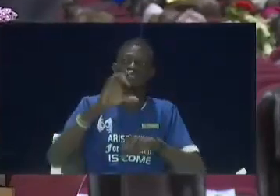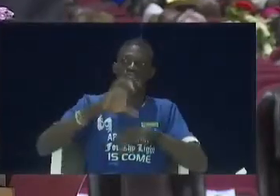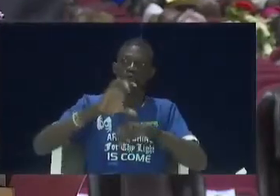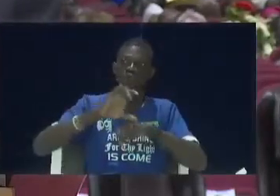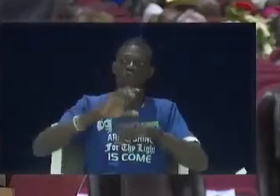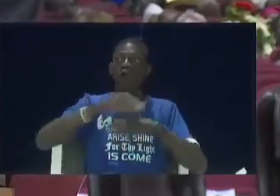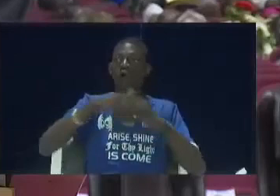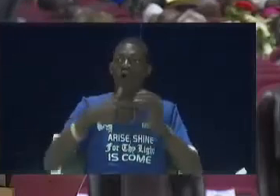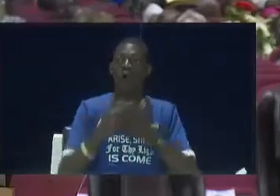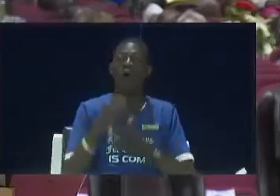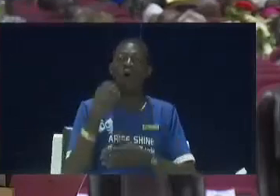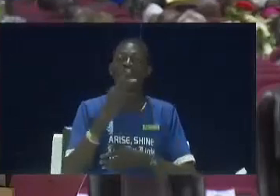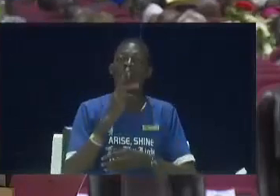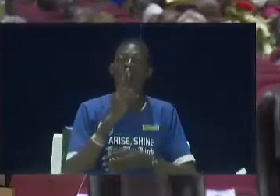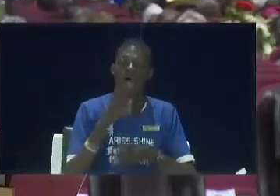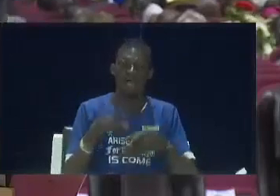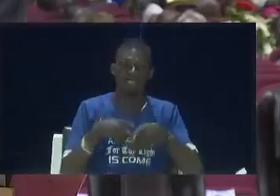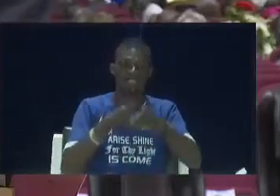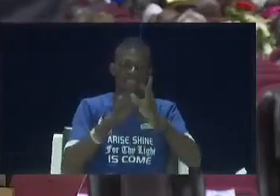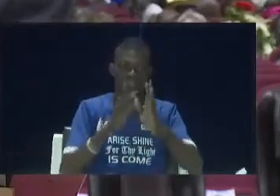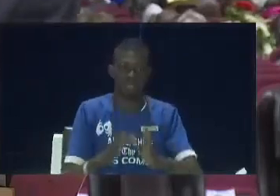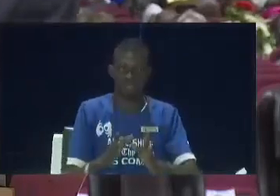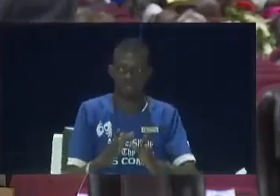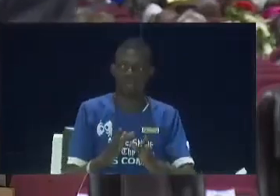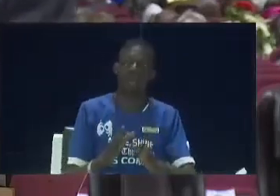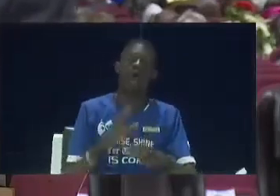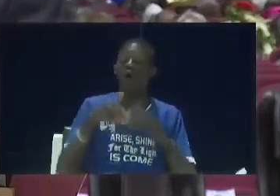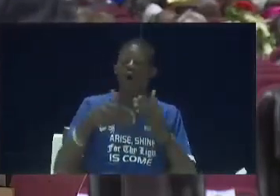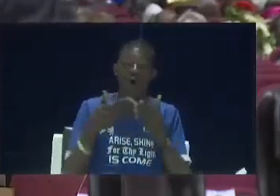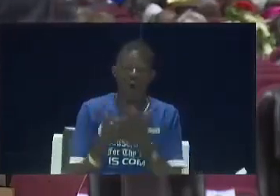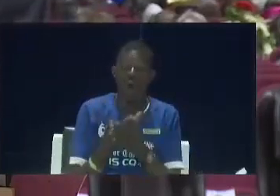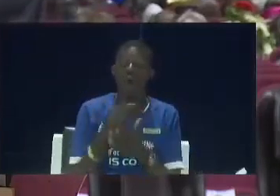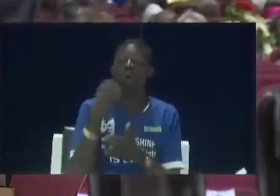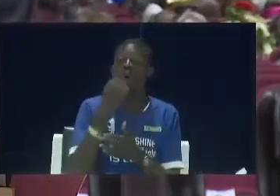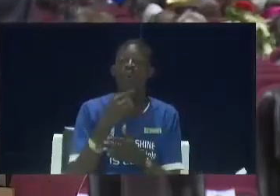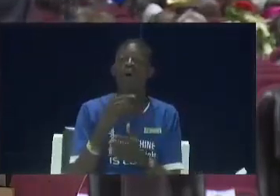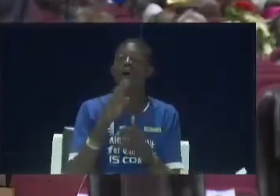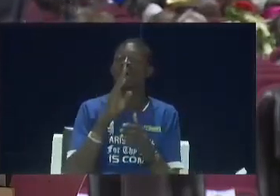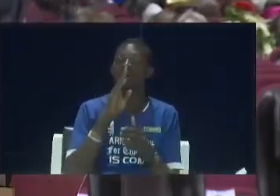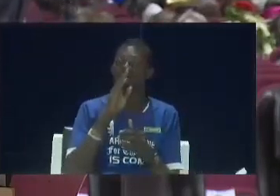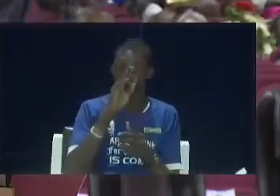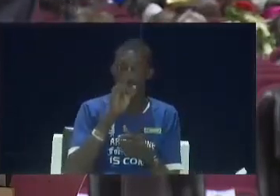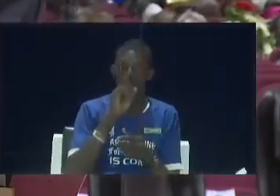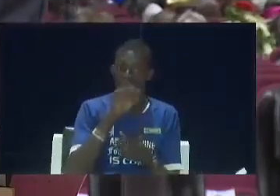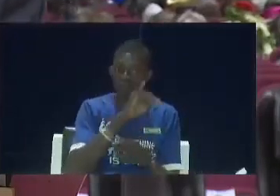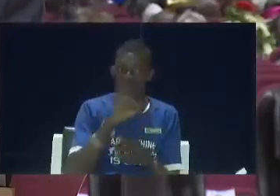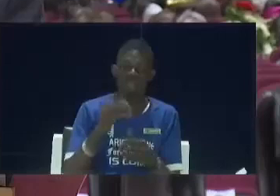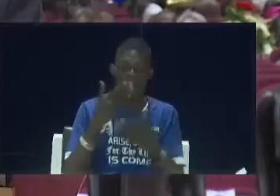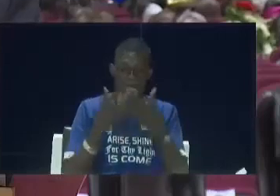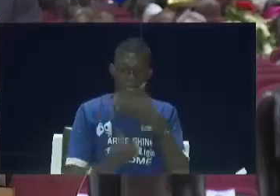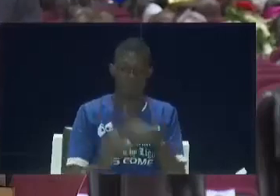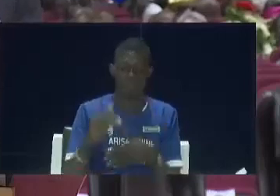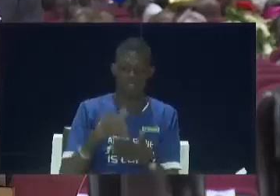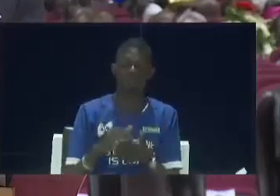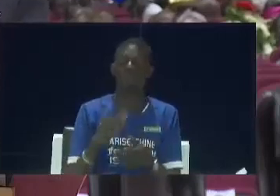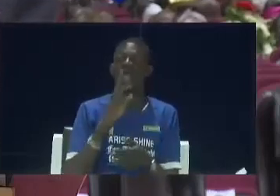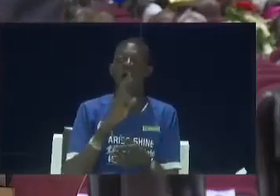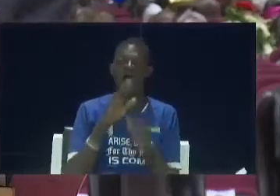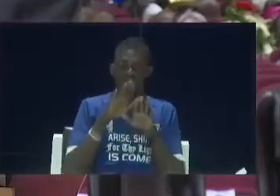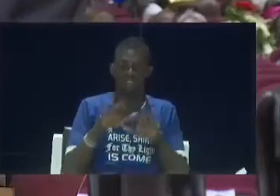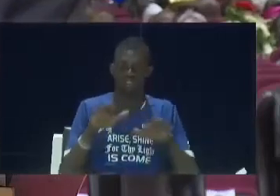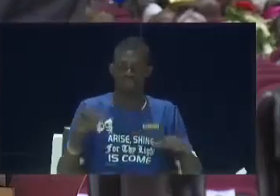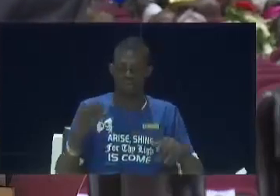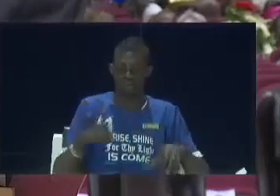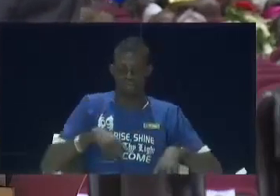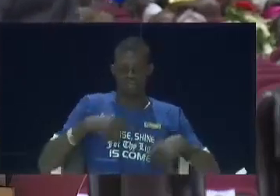who are his disciples, all who have been truly born again, are the children of the living